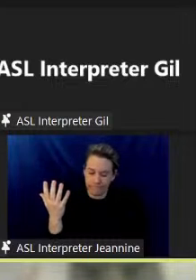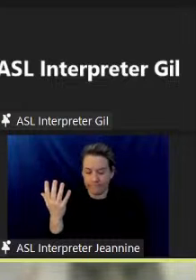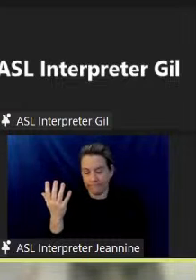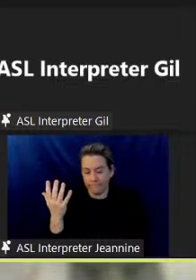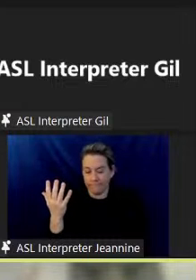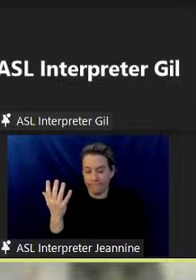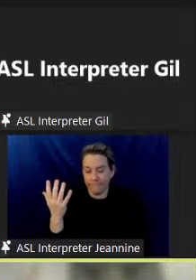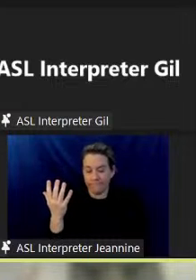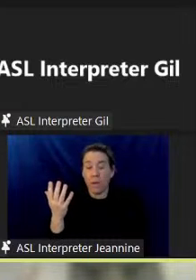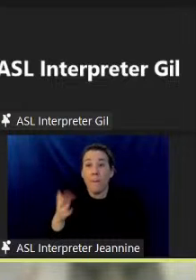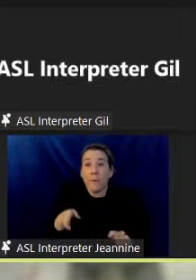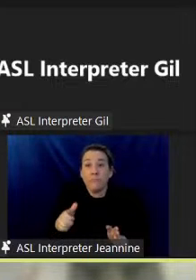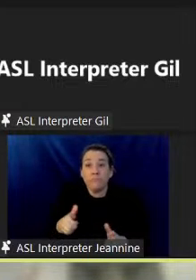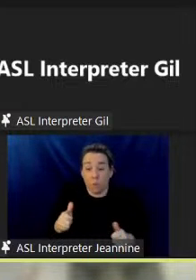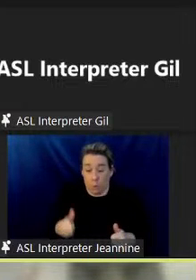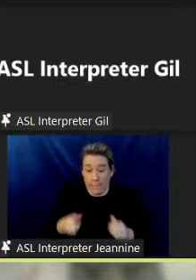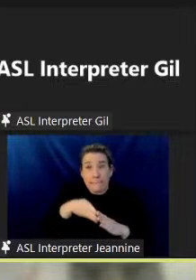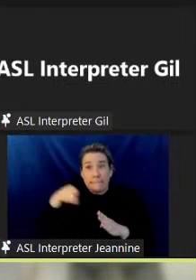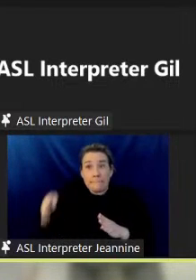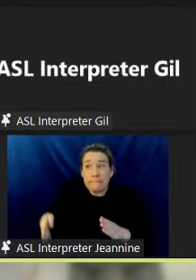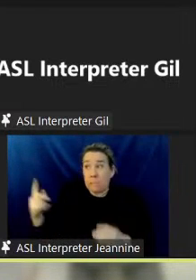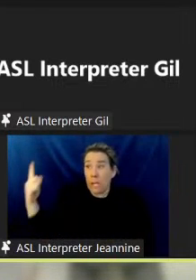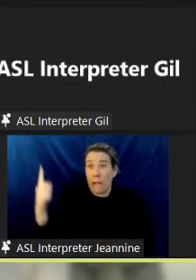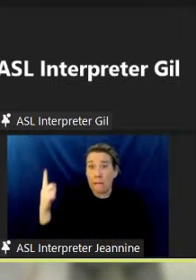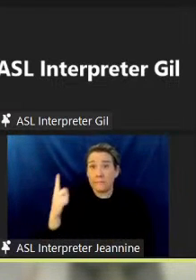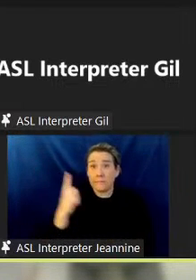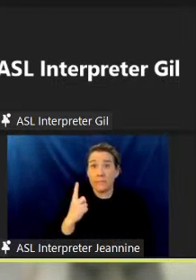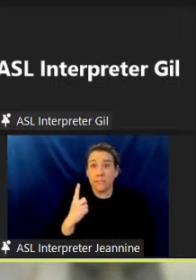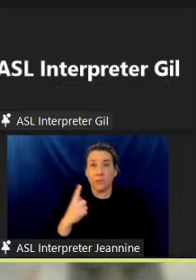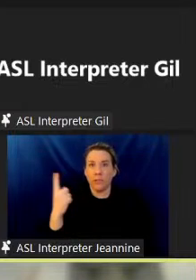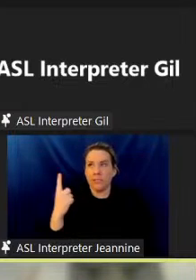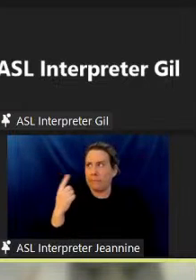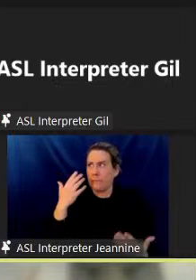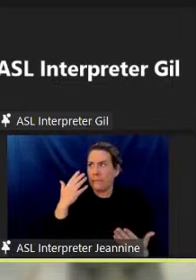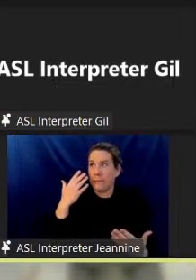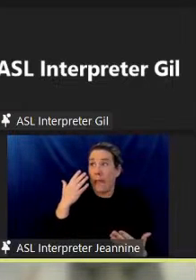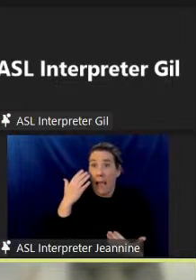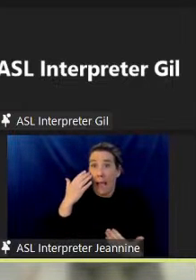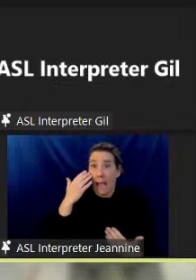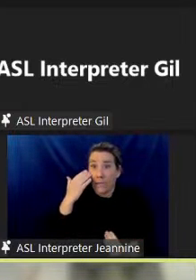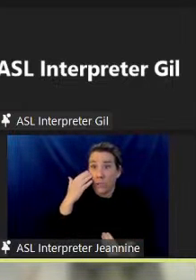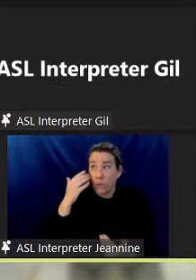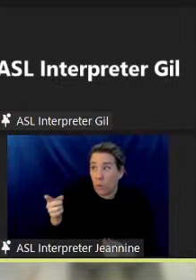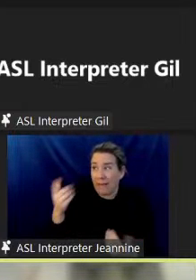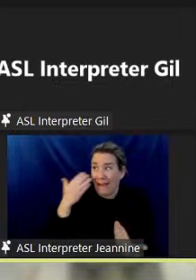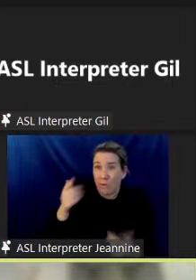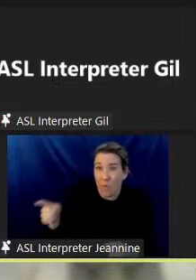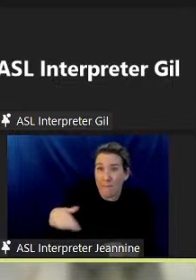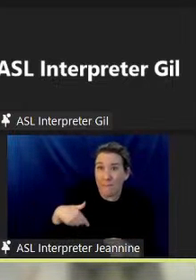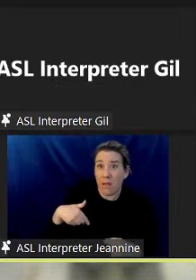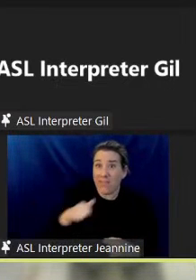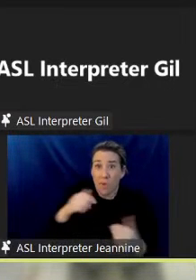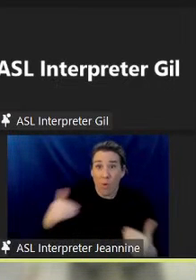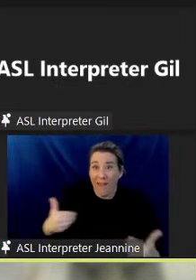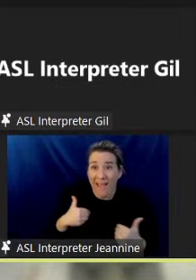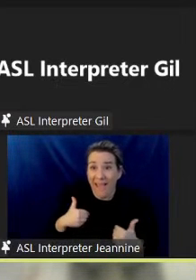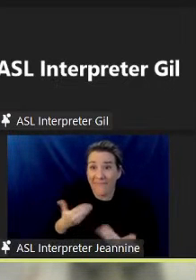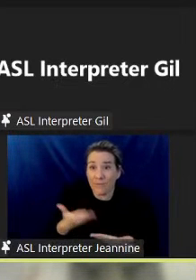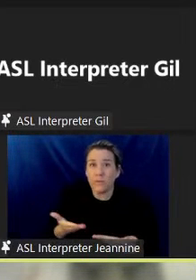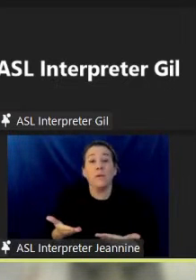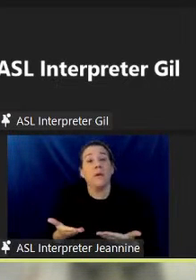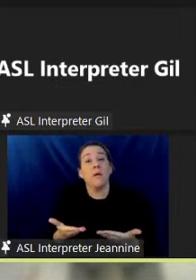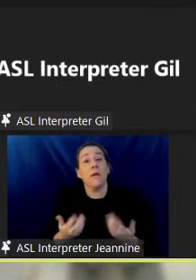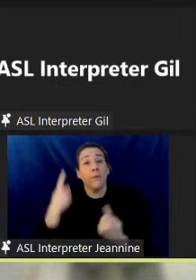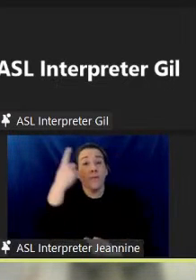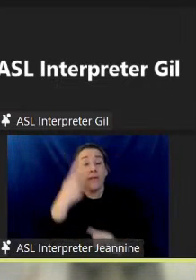comes over? What do I do if somebody else I know doesn't have these things? Then maybe you ought to consider increase the amount of supplies